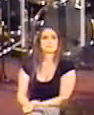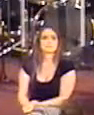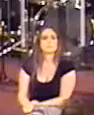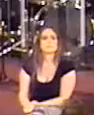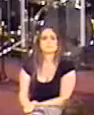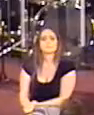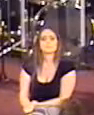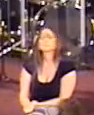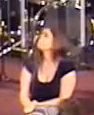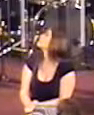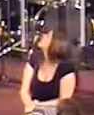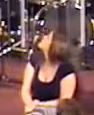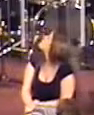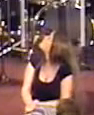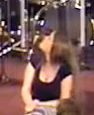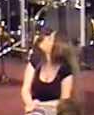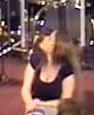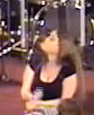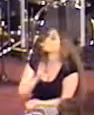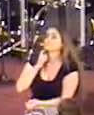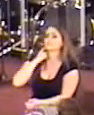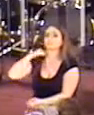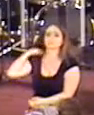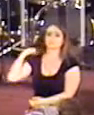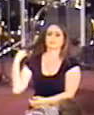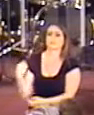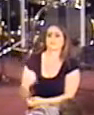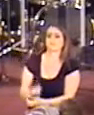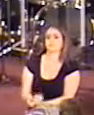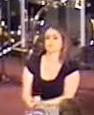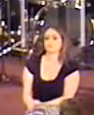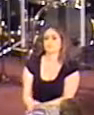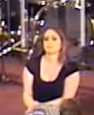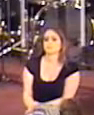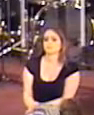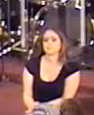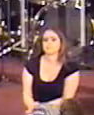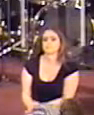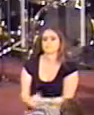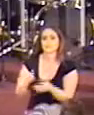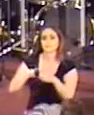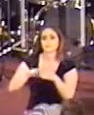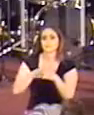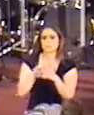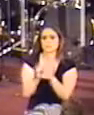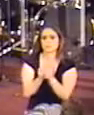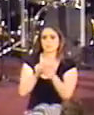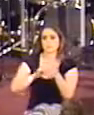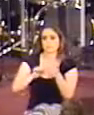James gets pretty hard on us again, but notice his words. Draw near to God. I'm starting with verse 6.